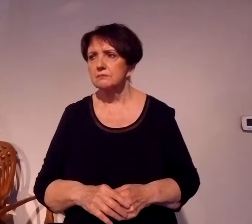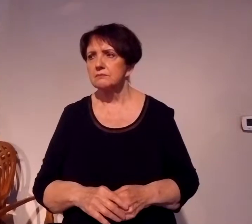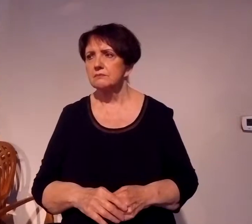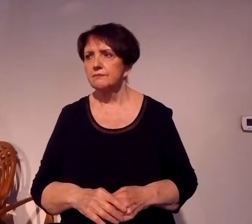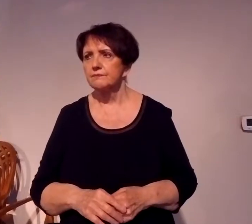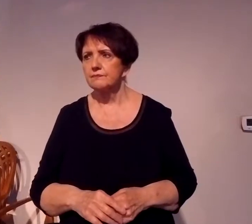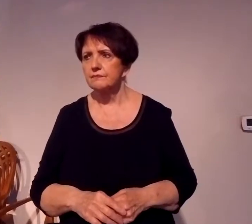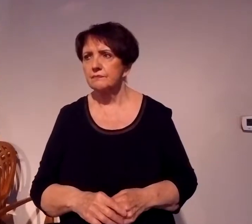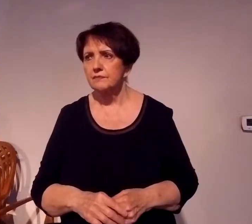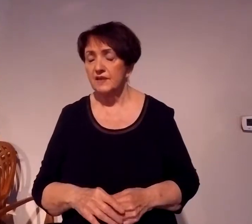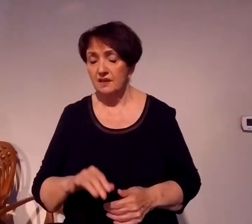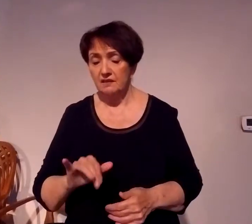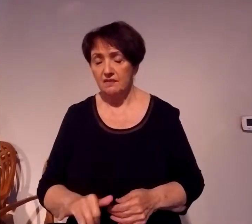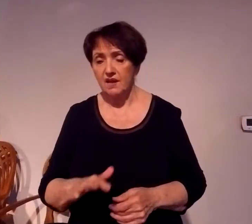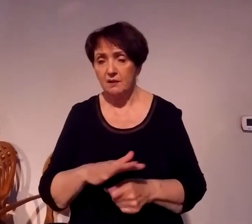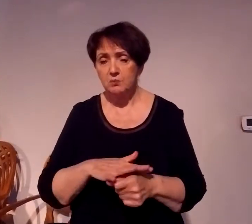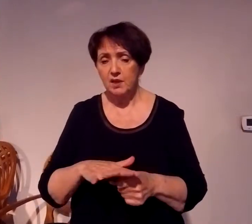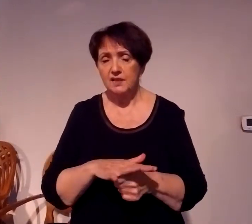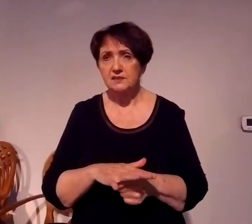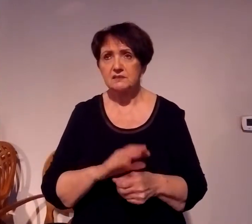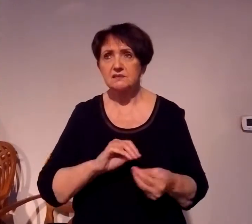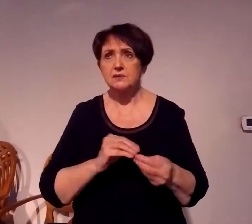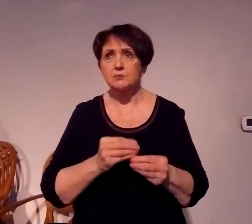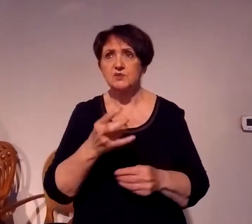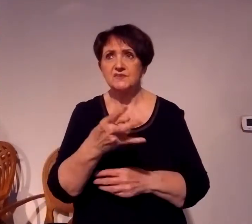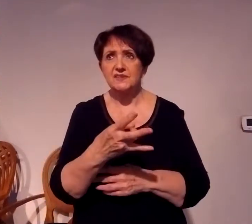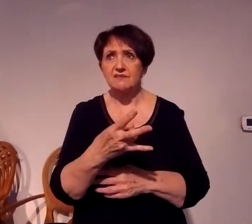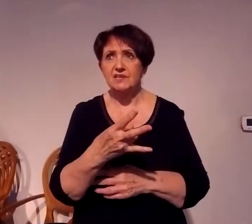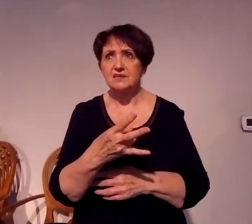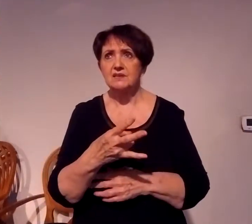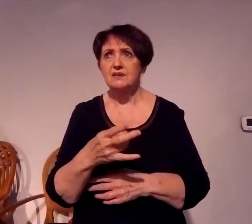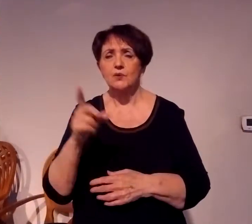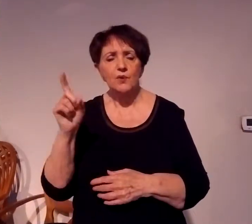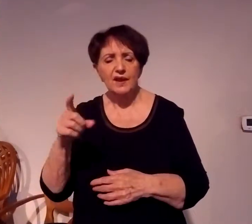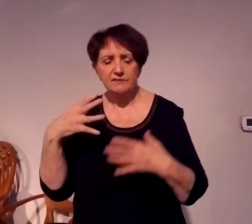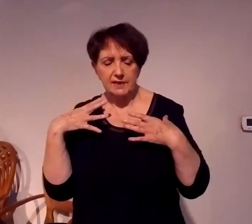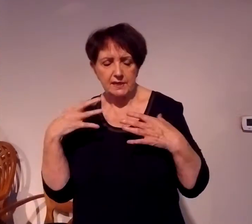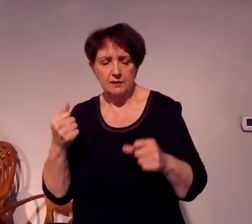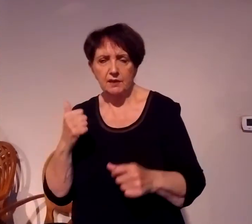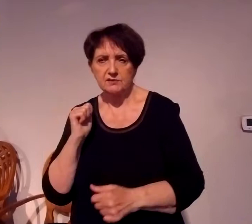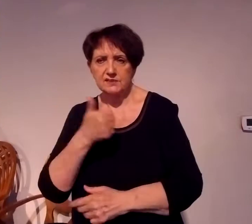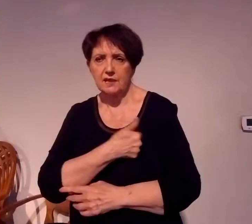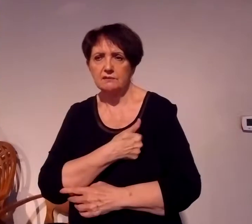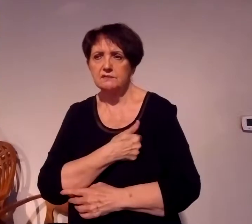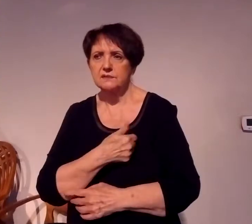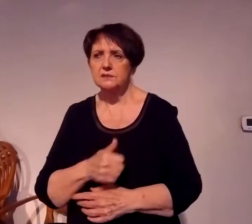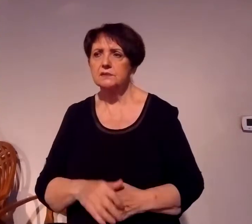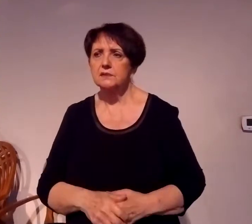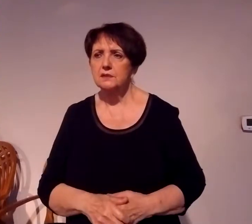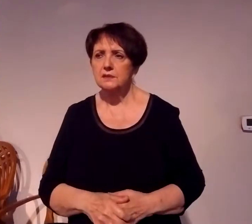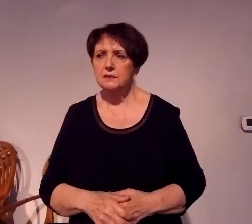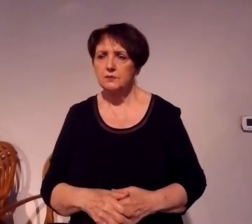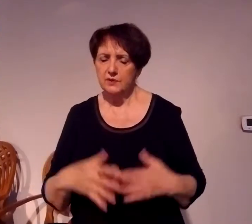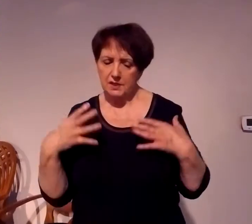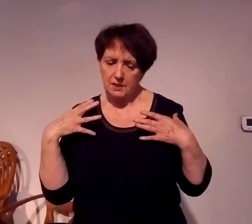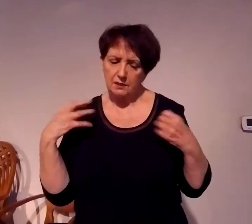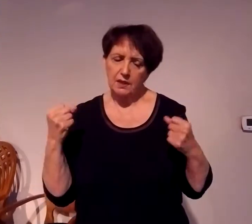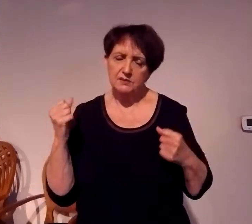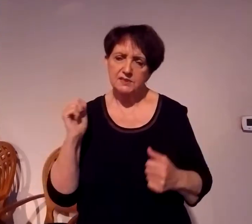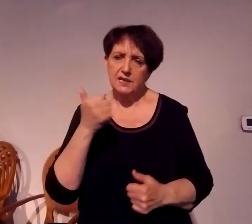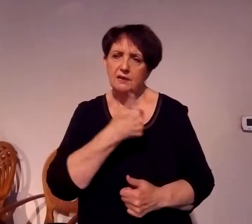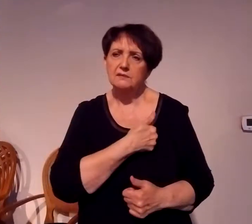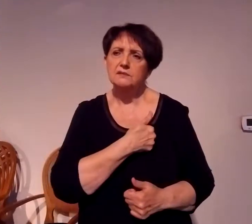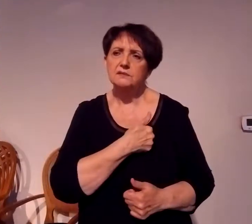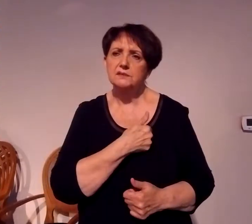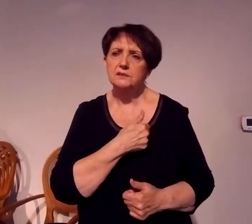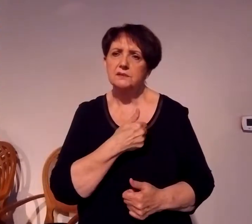To be in that place, number 7, we have to heal ourselves. We have to heal ourselves so that we can go